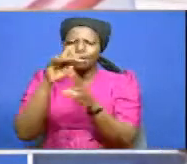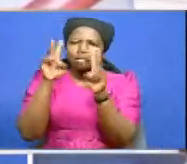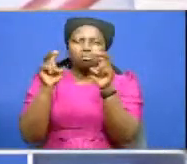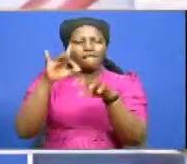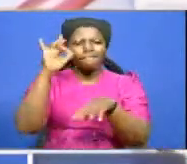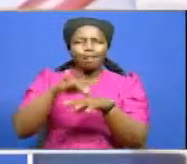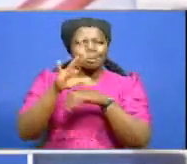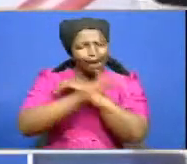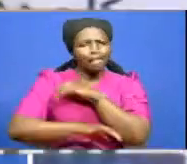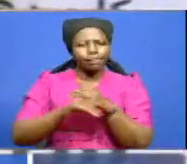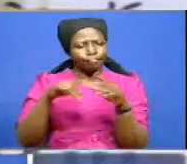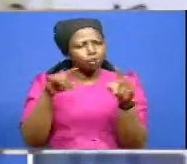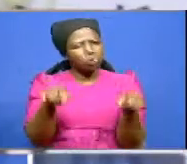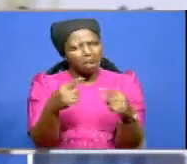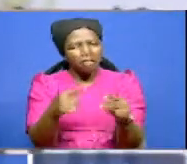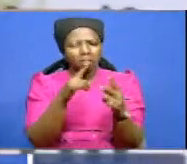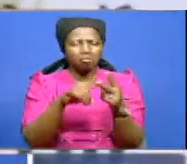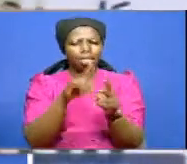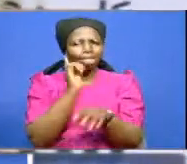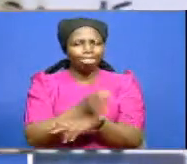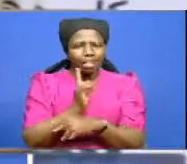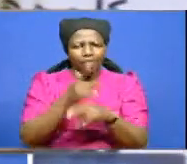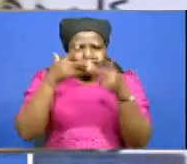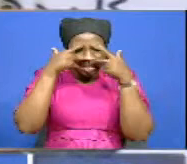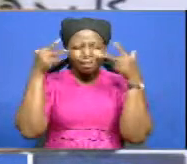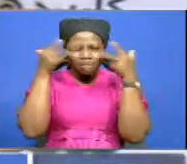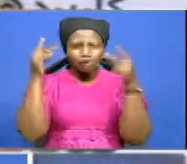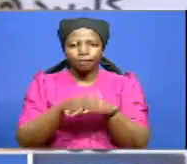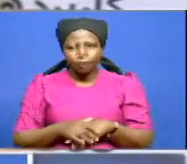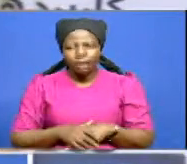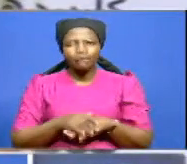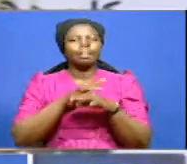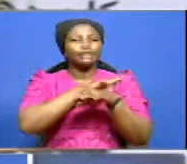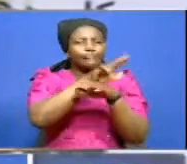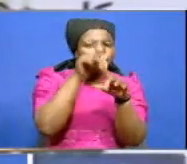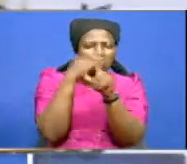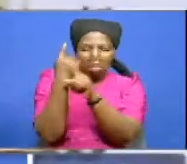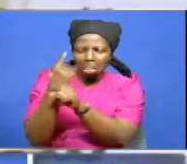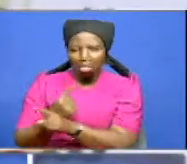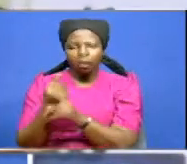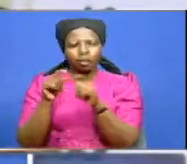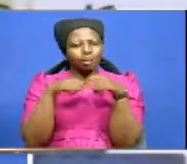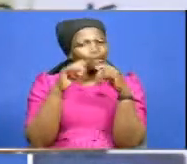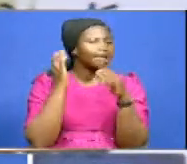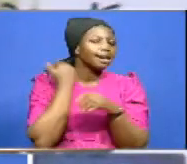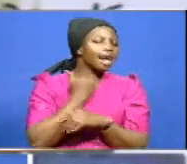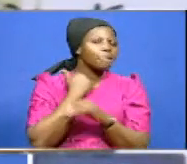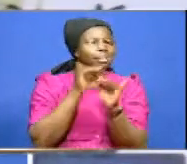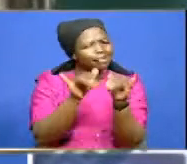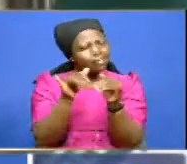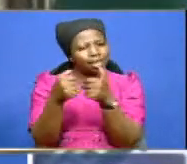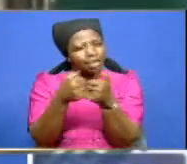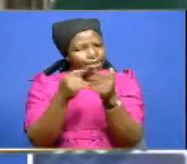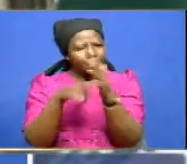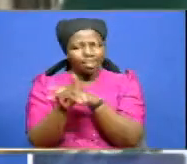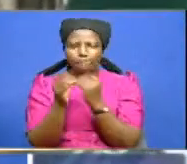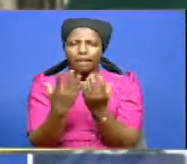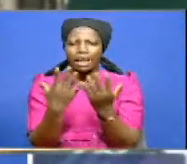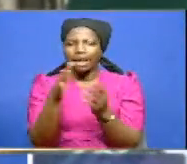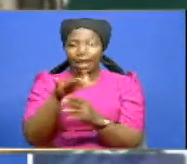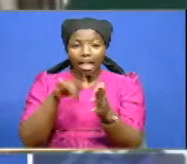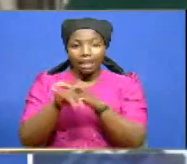conflicts, extremism, threats of terrorism and transnational crimes remains a challenge in many parts of Africa. The continent